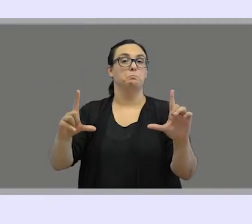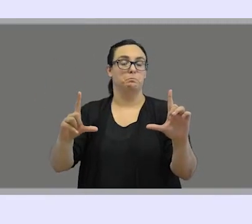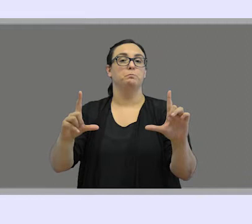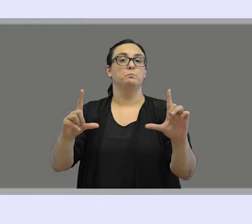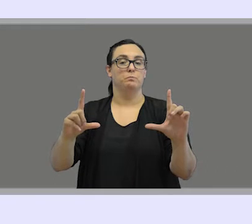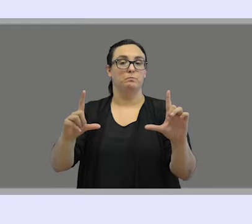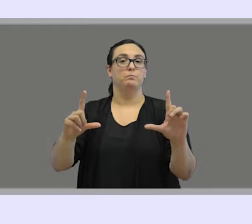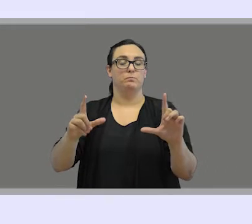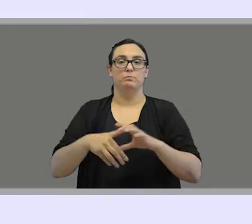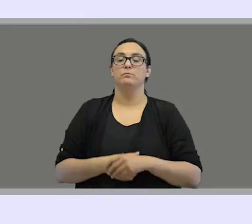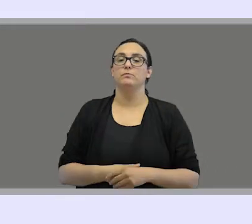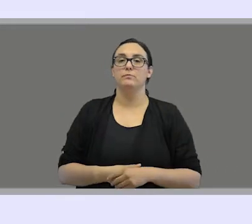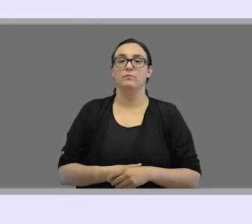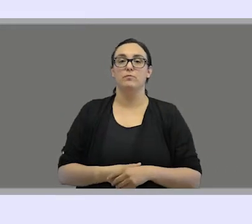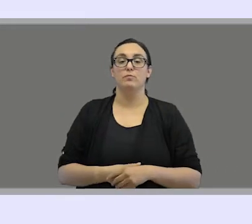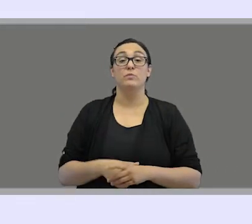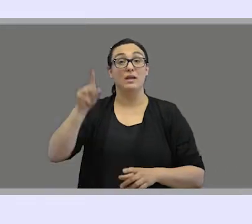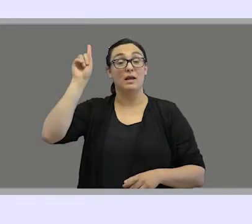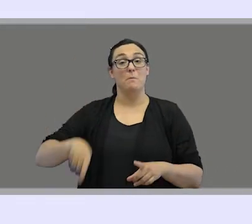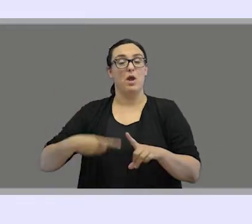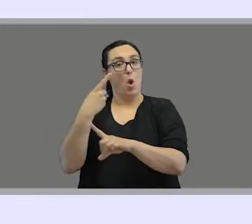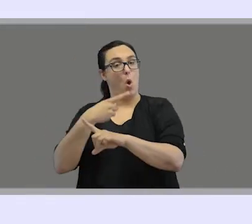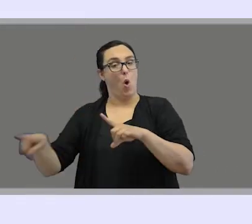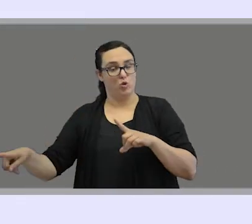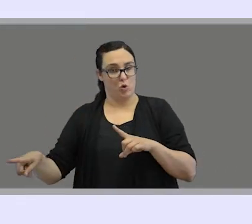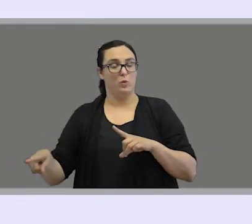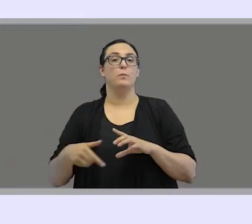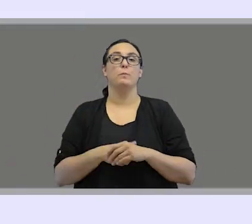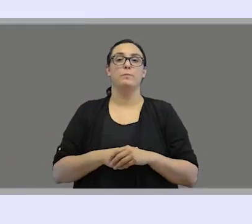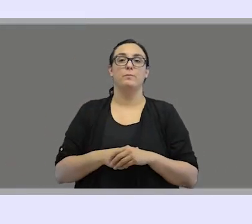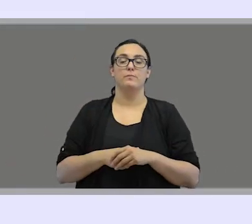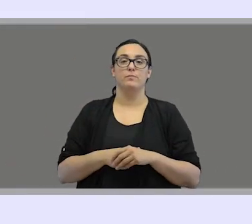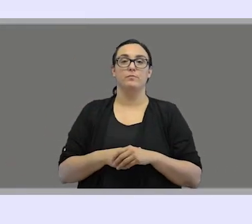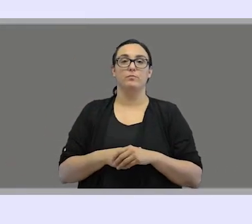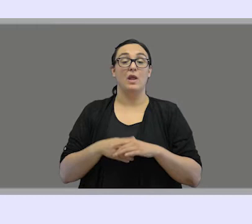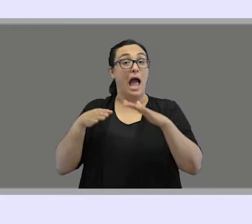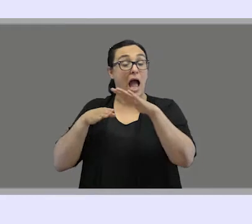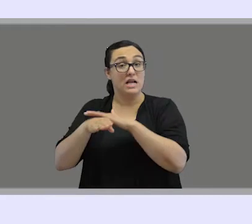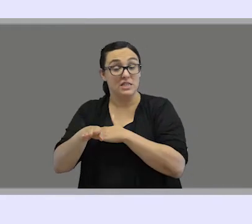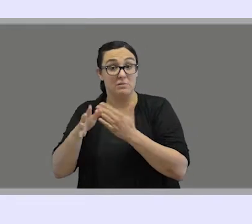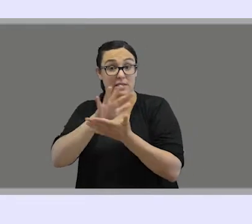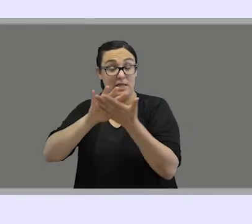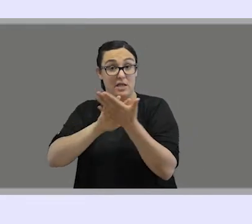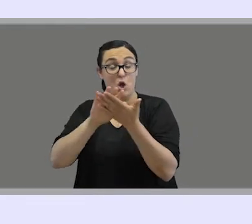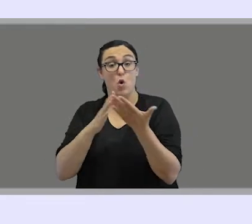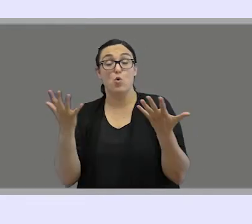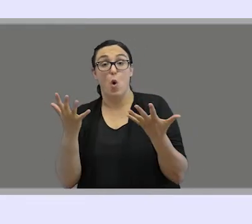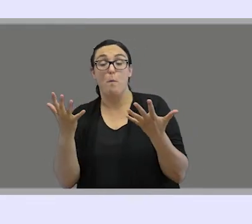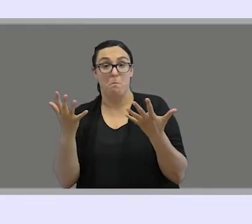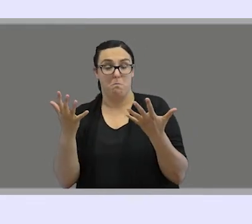version on screen. And also, if accessibility with sign language can